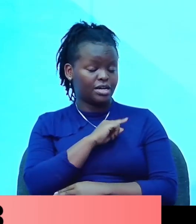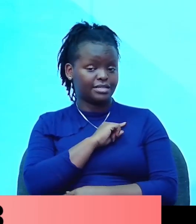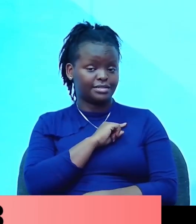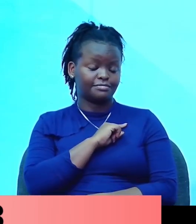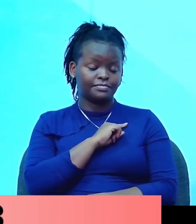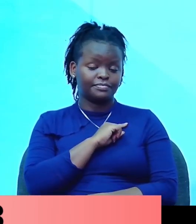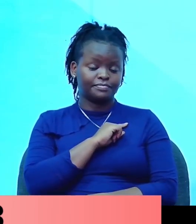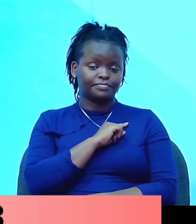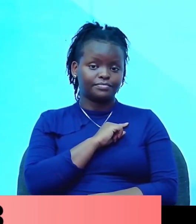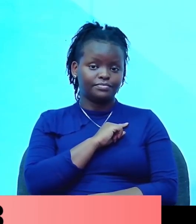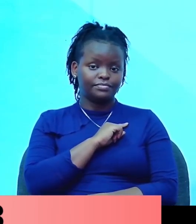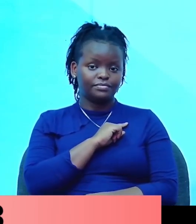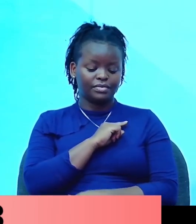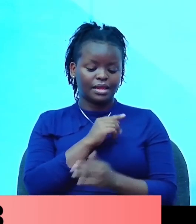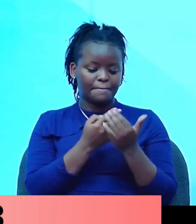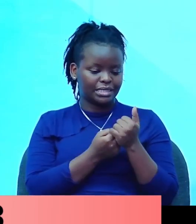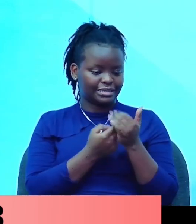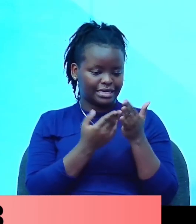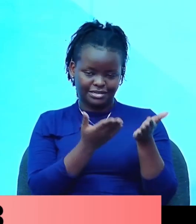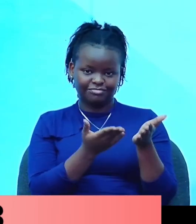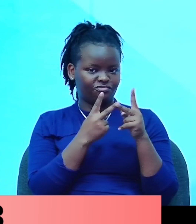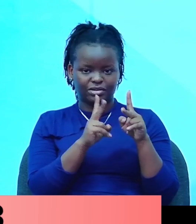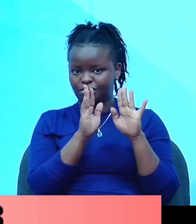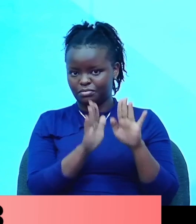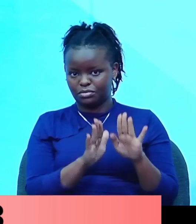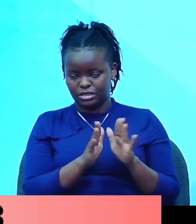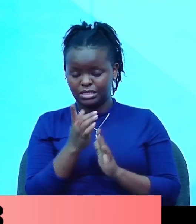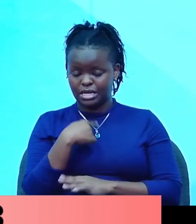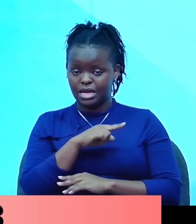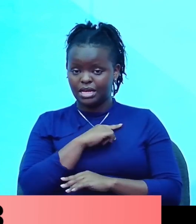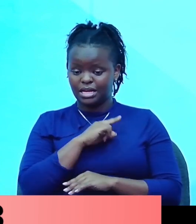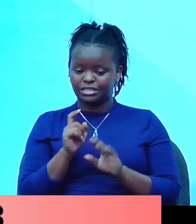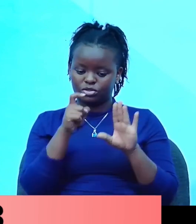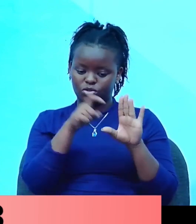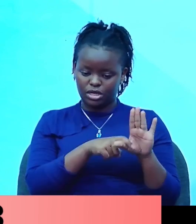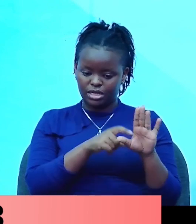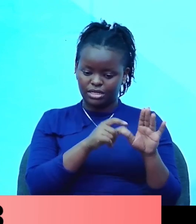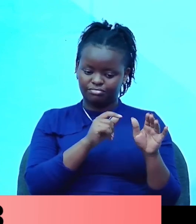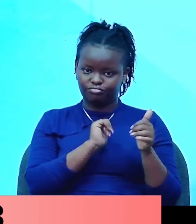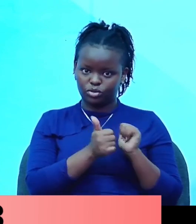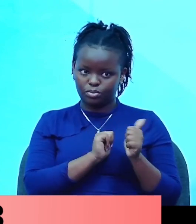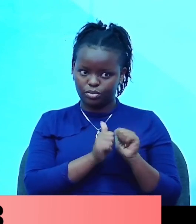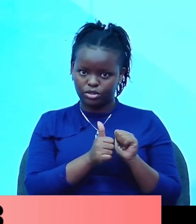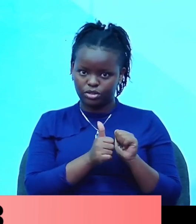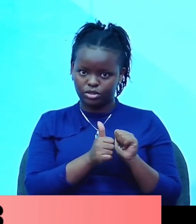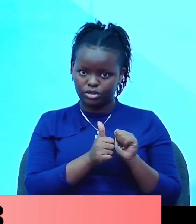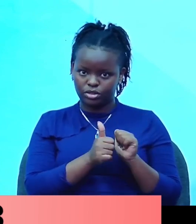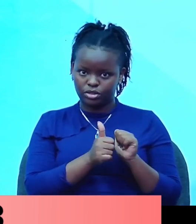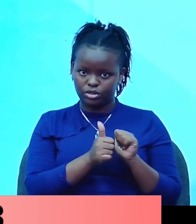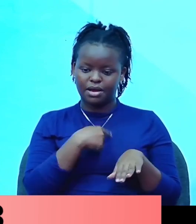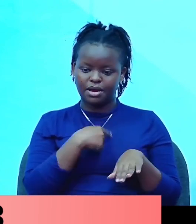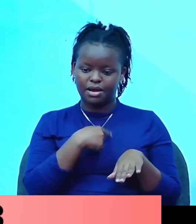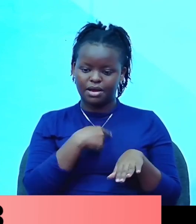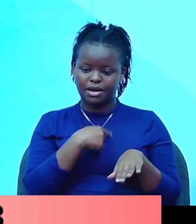being part of it has been important. We got part of motorsports when we lost the WRC.